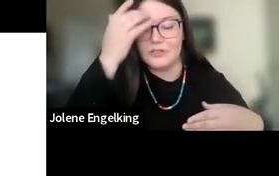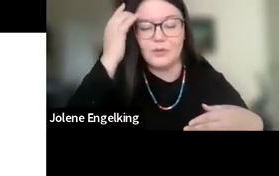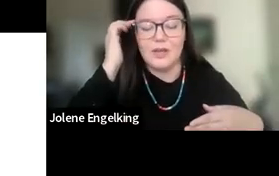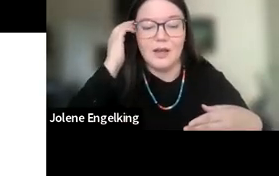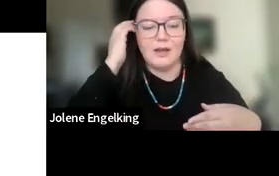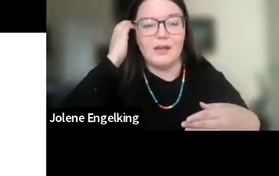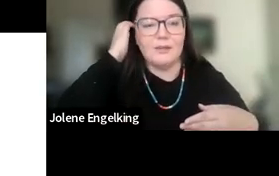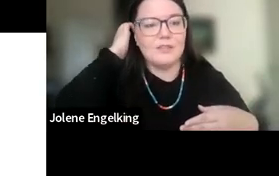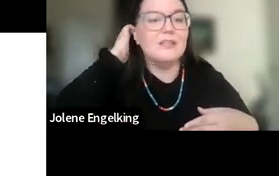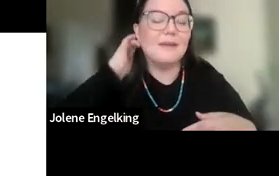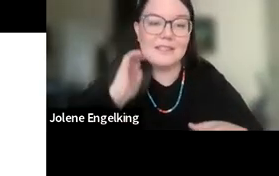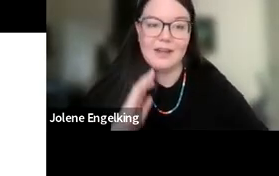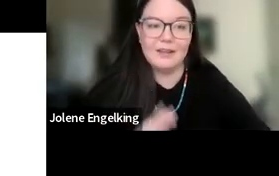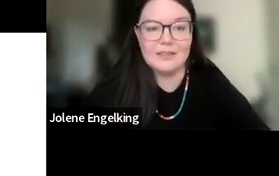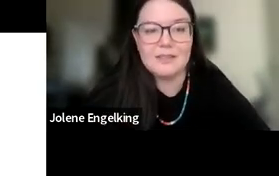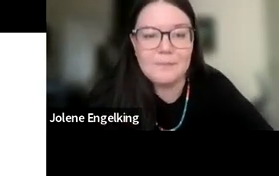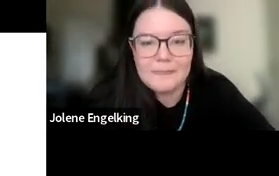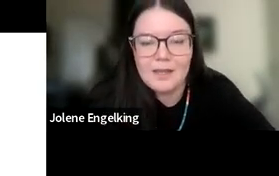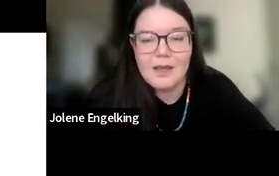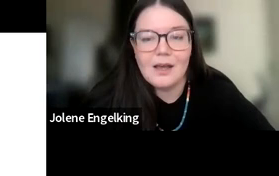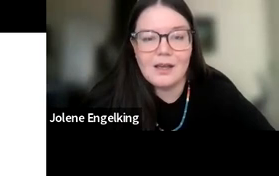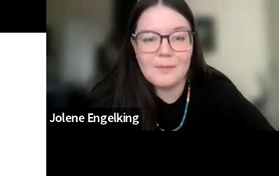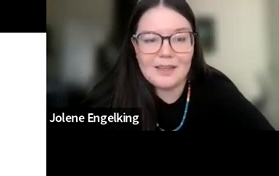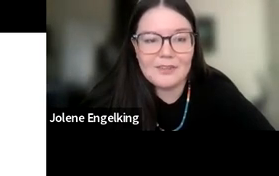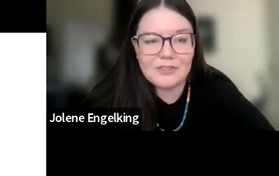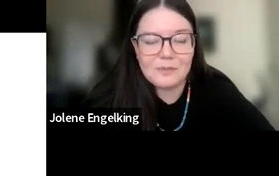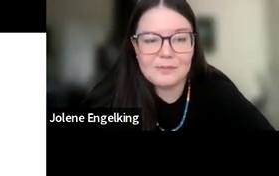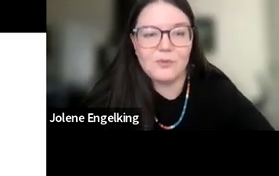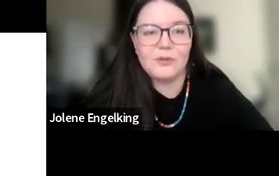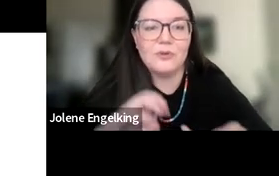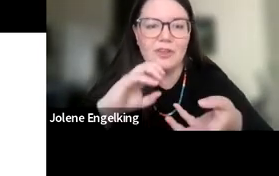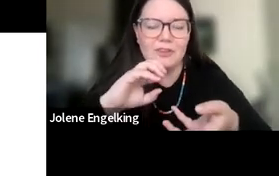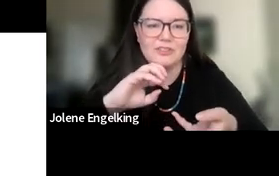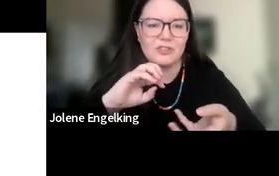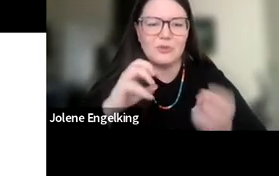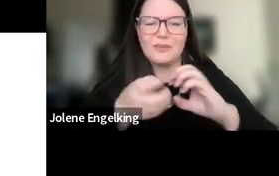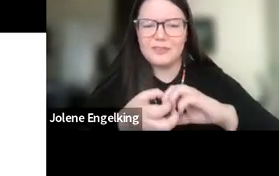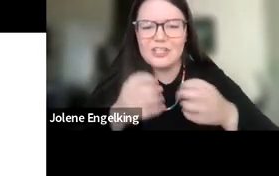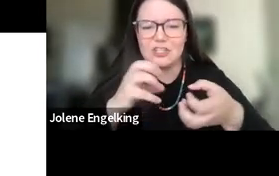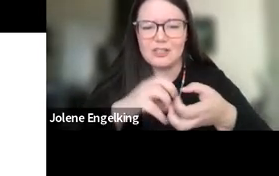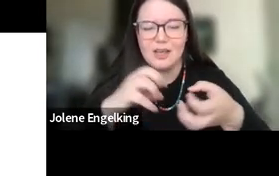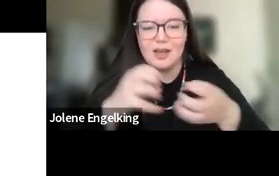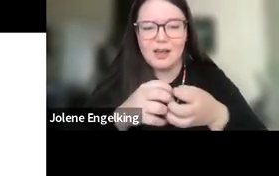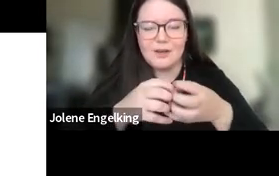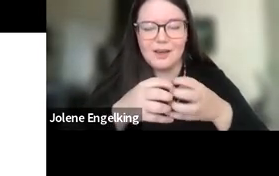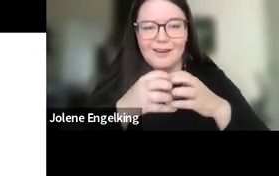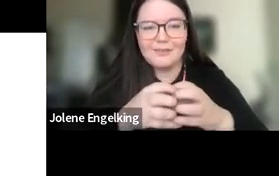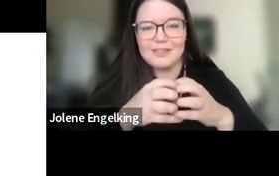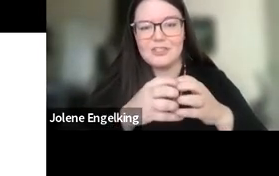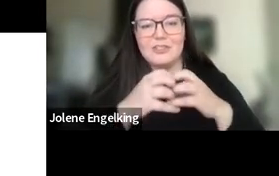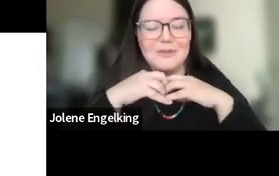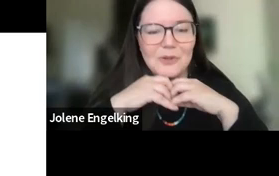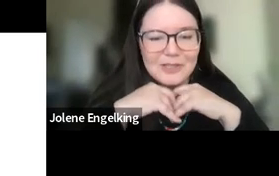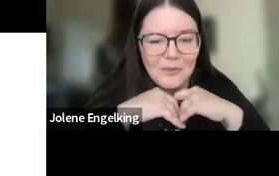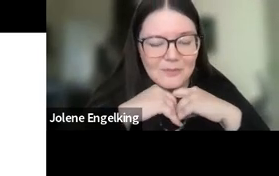compared to domestic violence. And there's also people who, there's this true conflation of